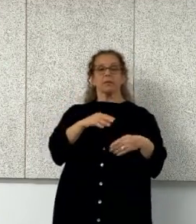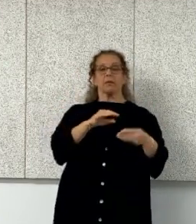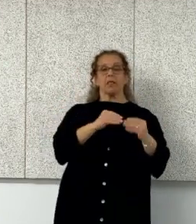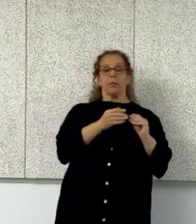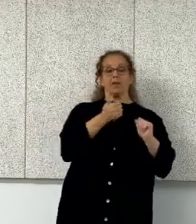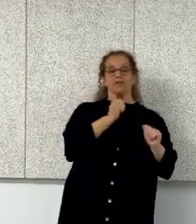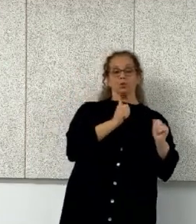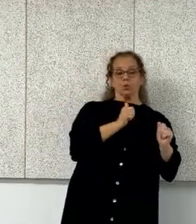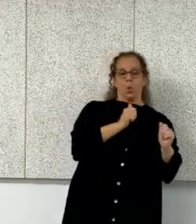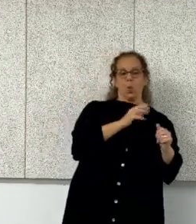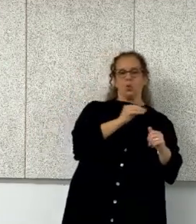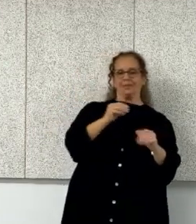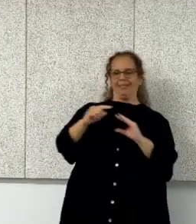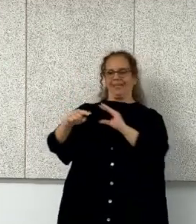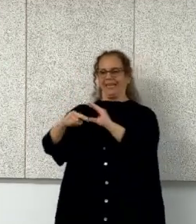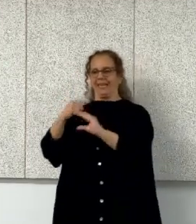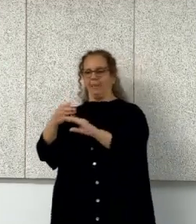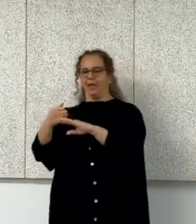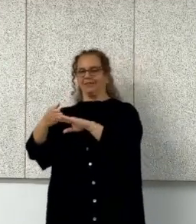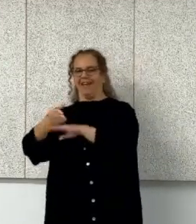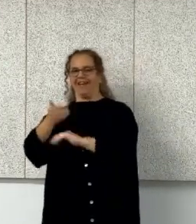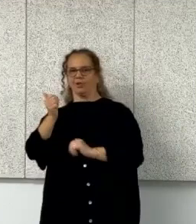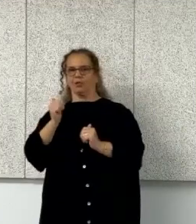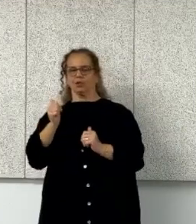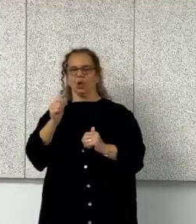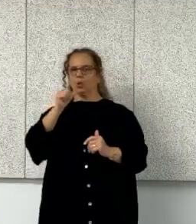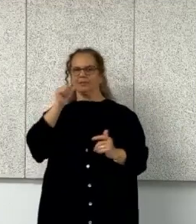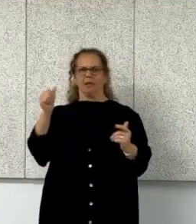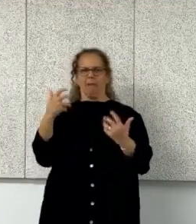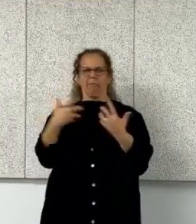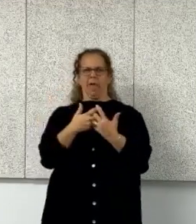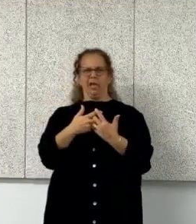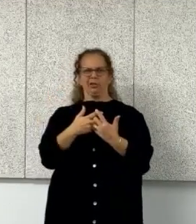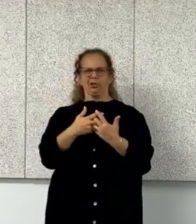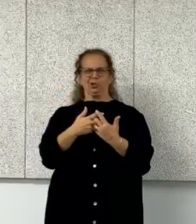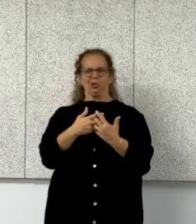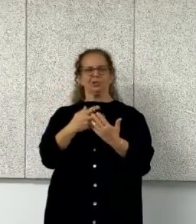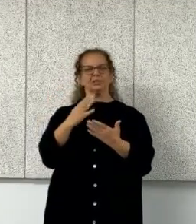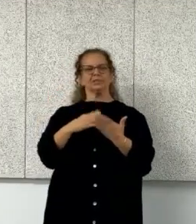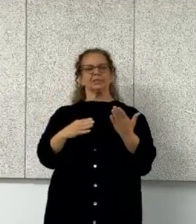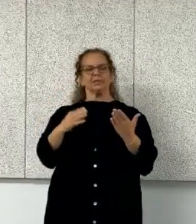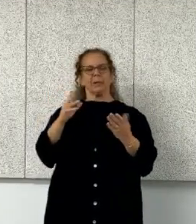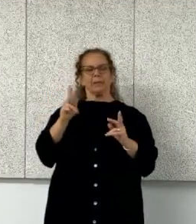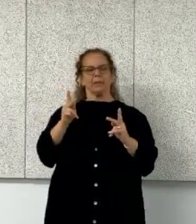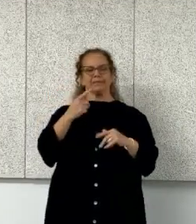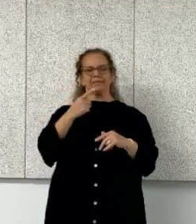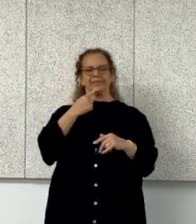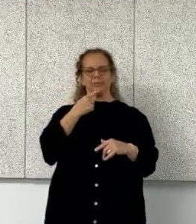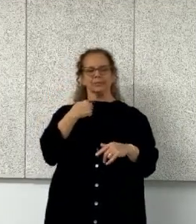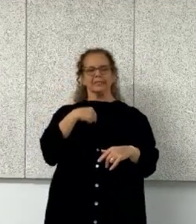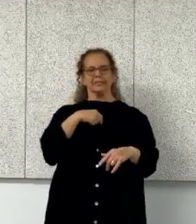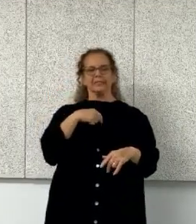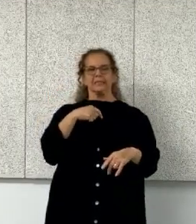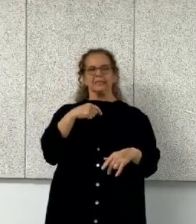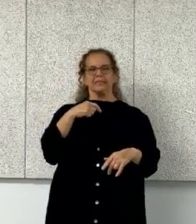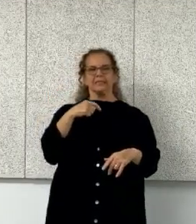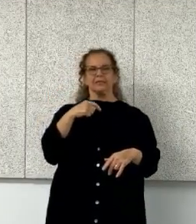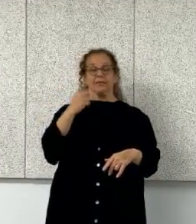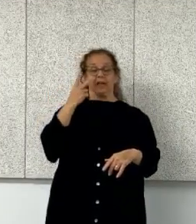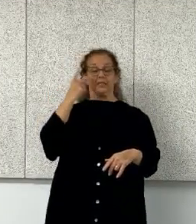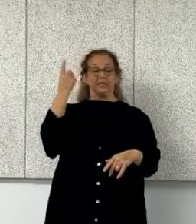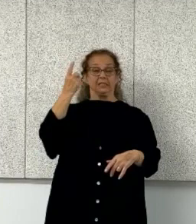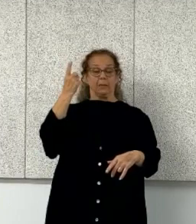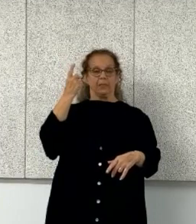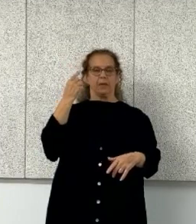I've received is really not proportionate at all. And it's very sad to me. I'm the kind of person, maybe this is just me, but when I see something that I'm interested in or